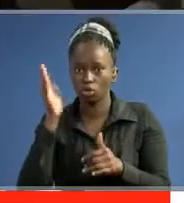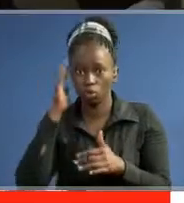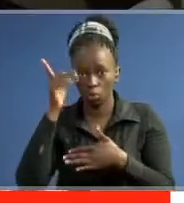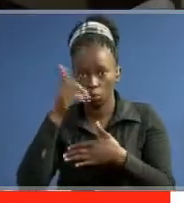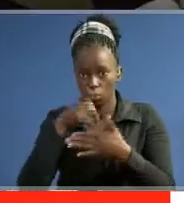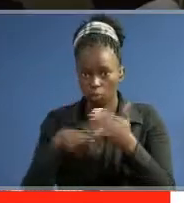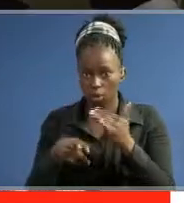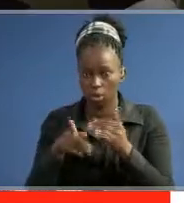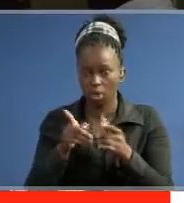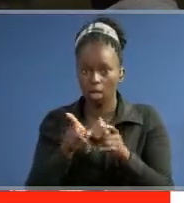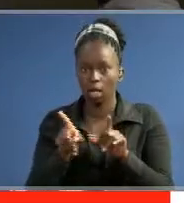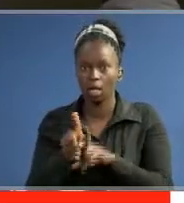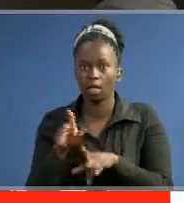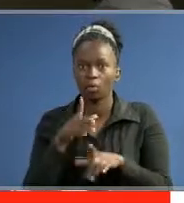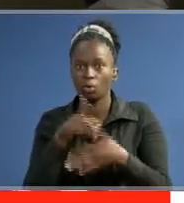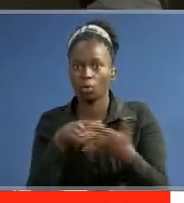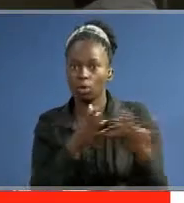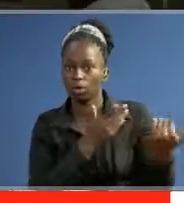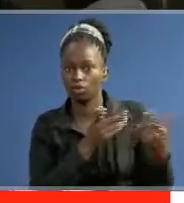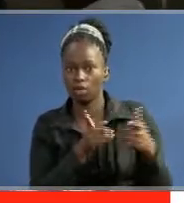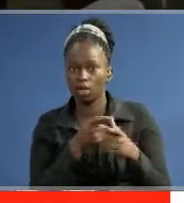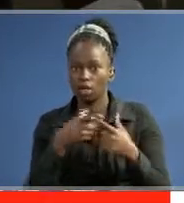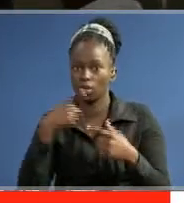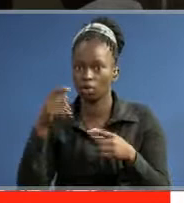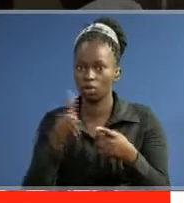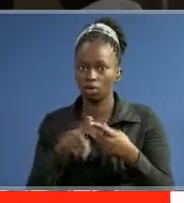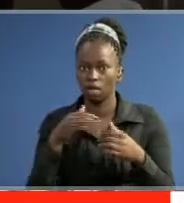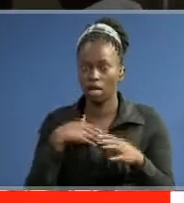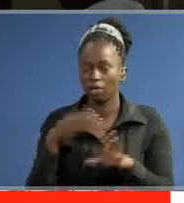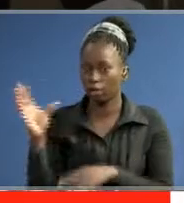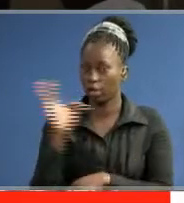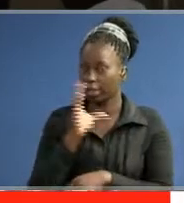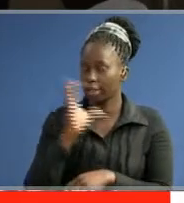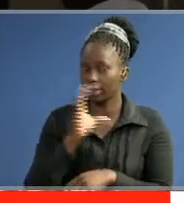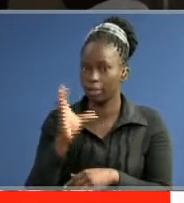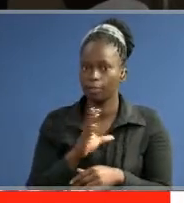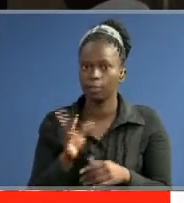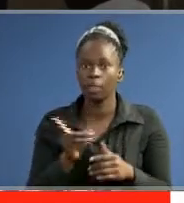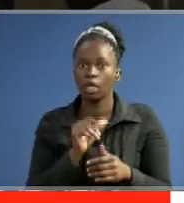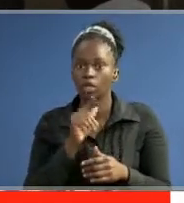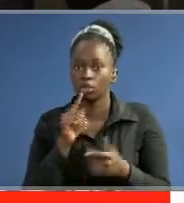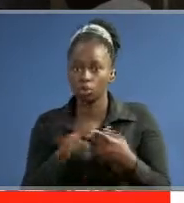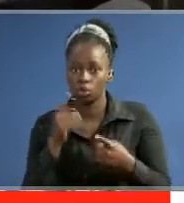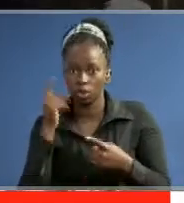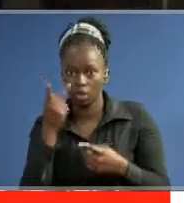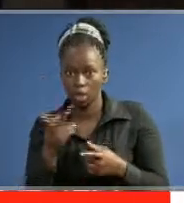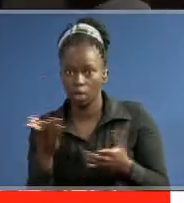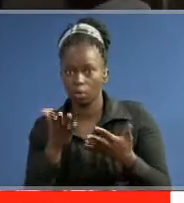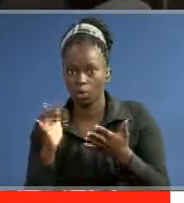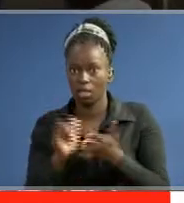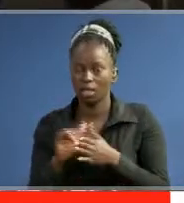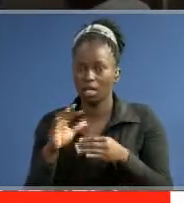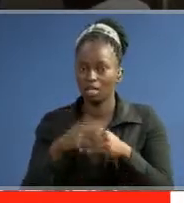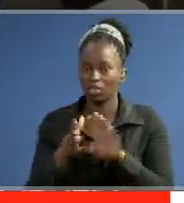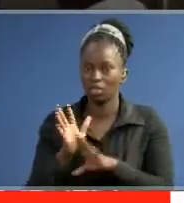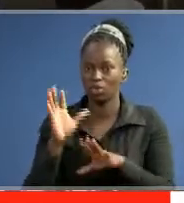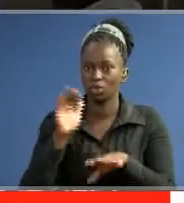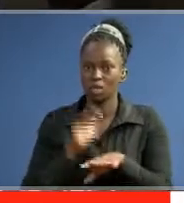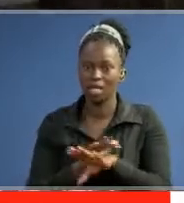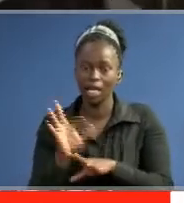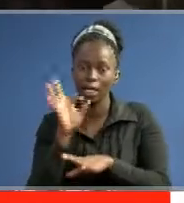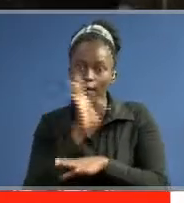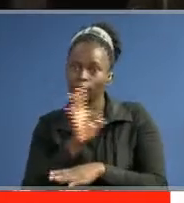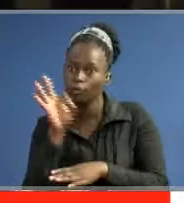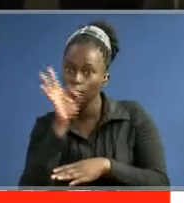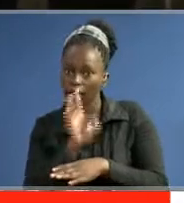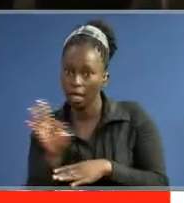That you inspect, you should be led as a customer to see where we keep our meat, every other